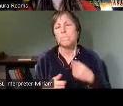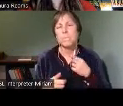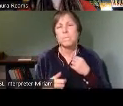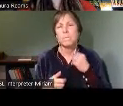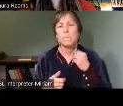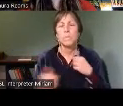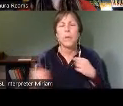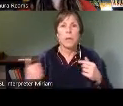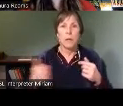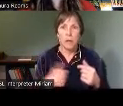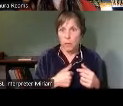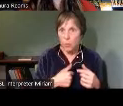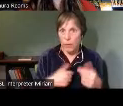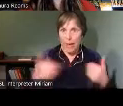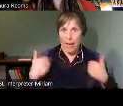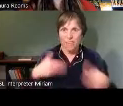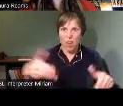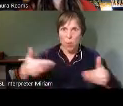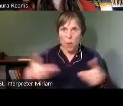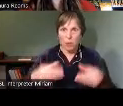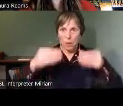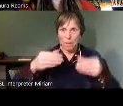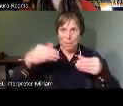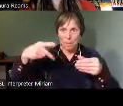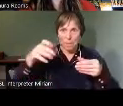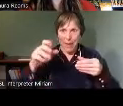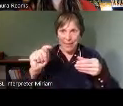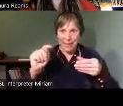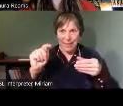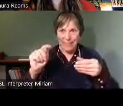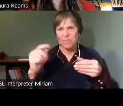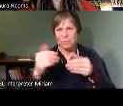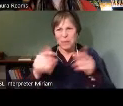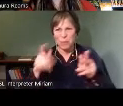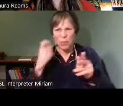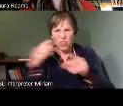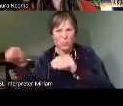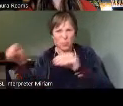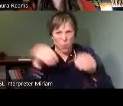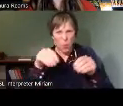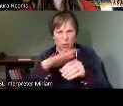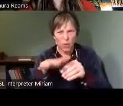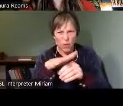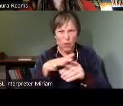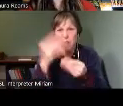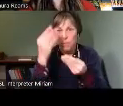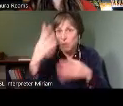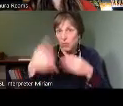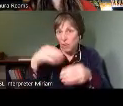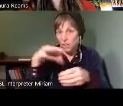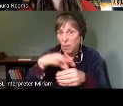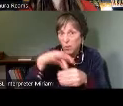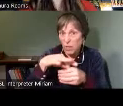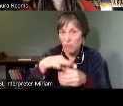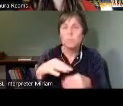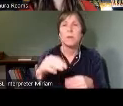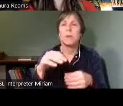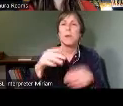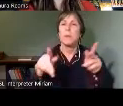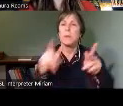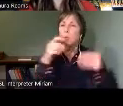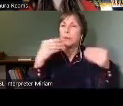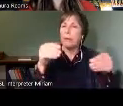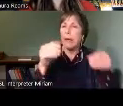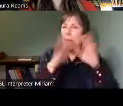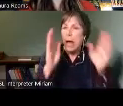know making sure that our welcome packet for new residents includes information on voting um getting that information to realtors getting that to